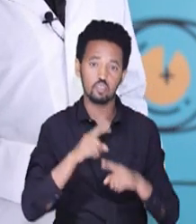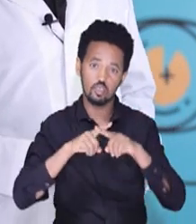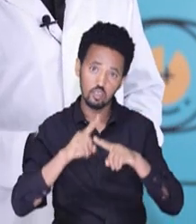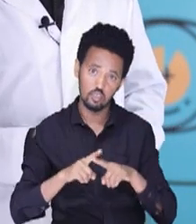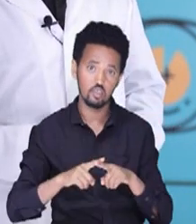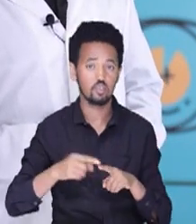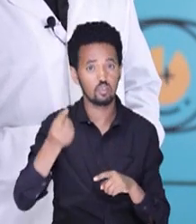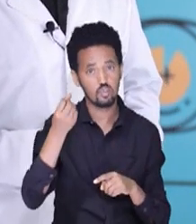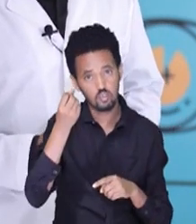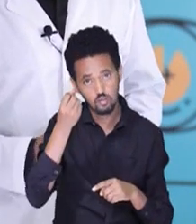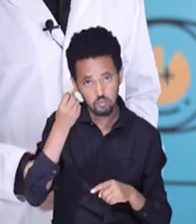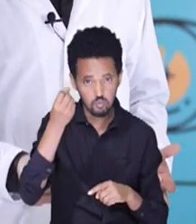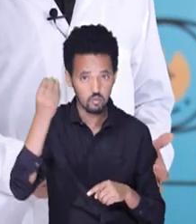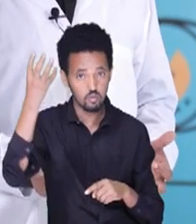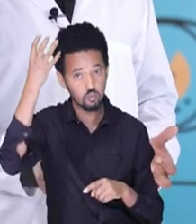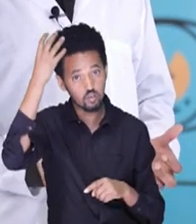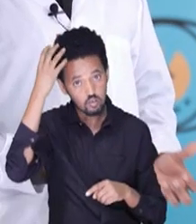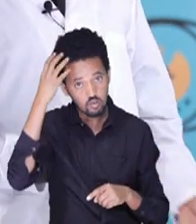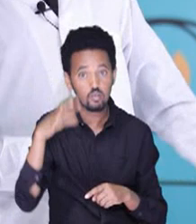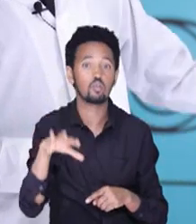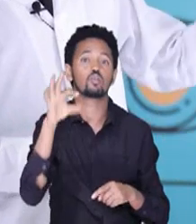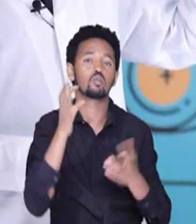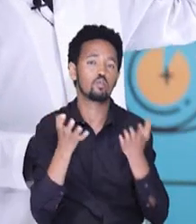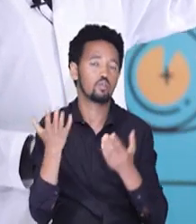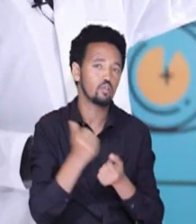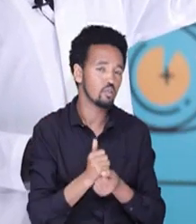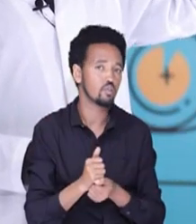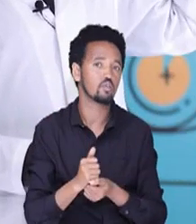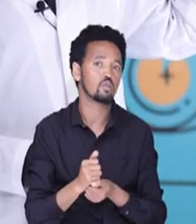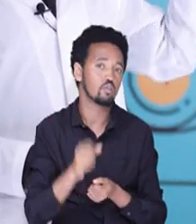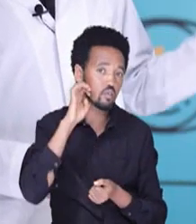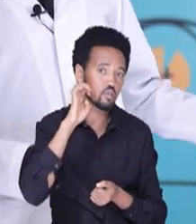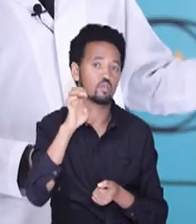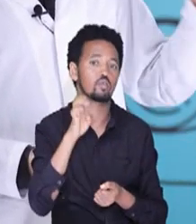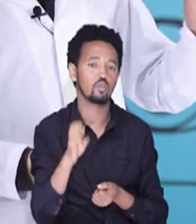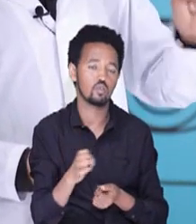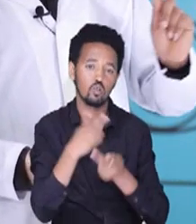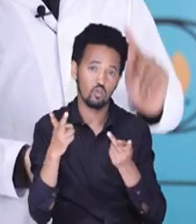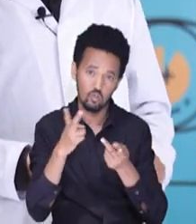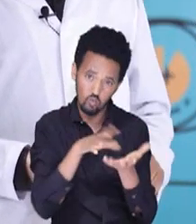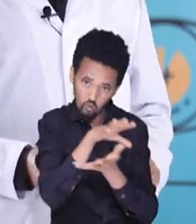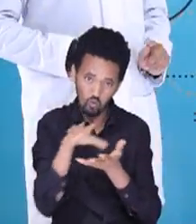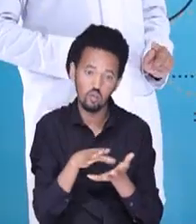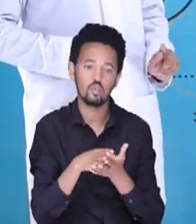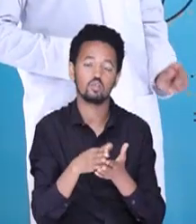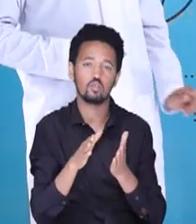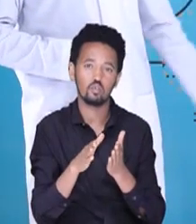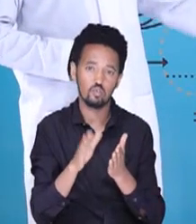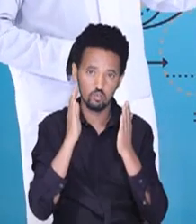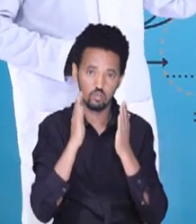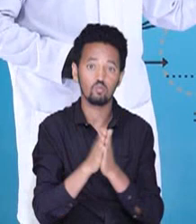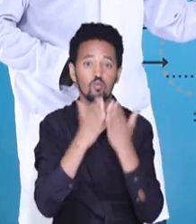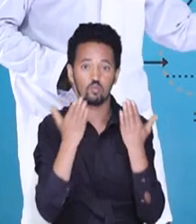and government absolutism. And he wrote a collection of fact book was